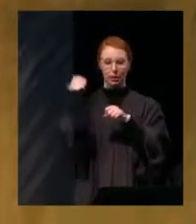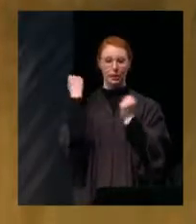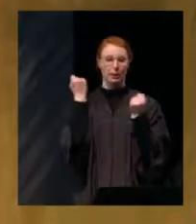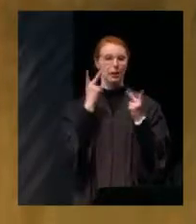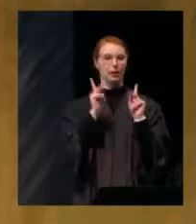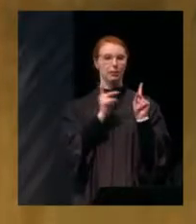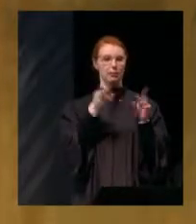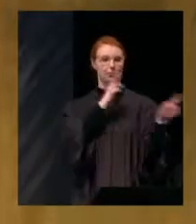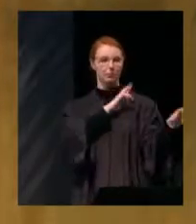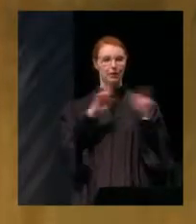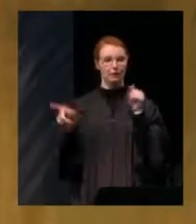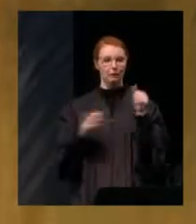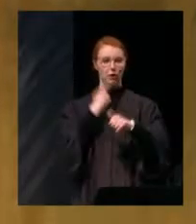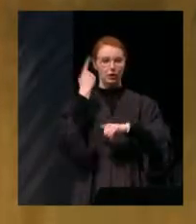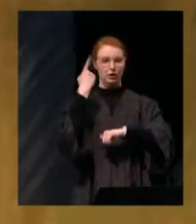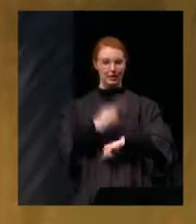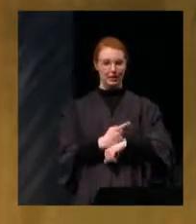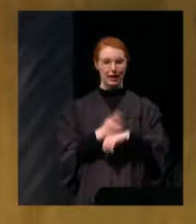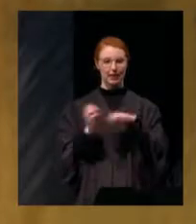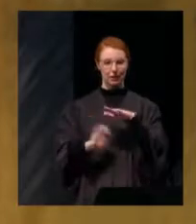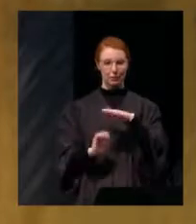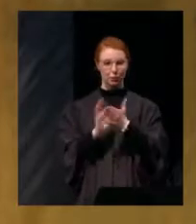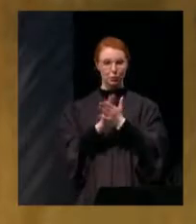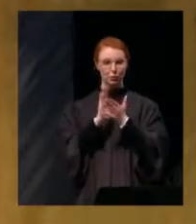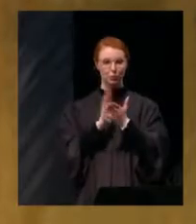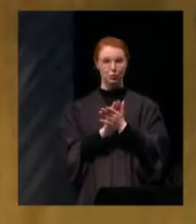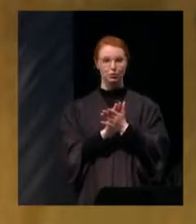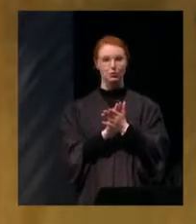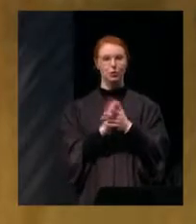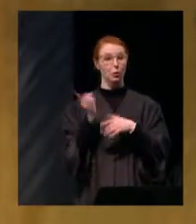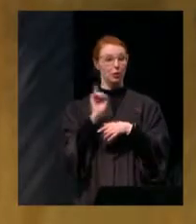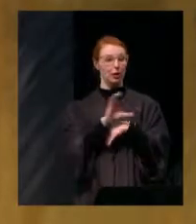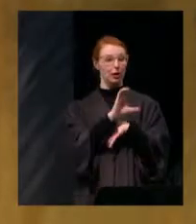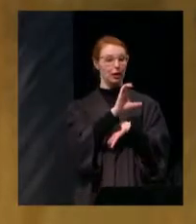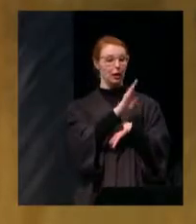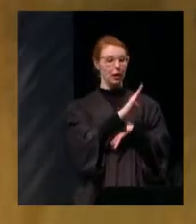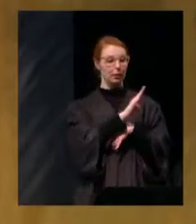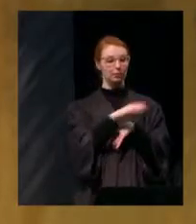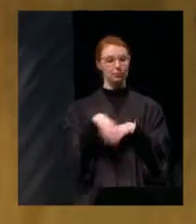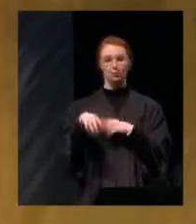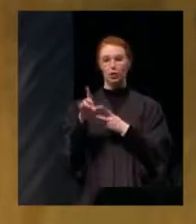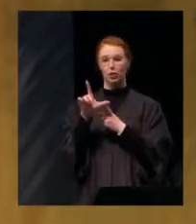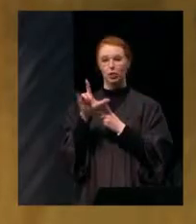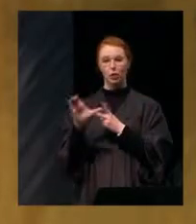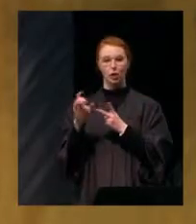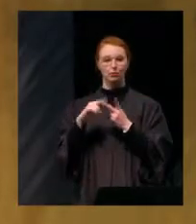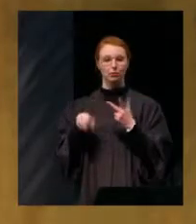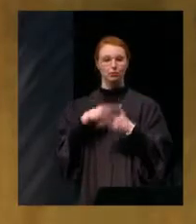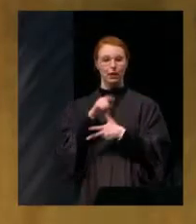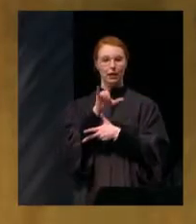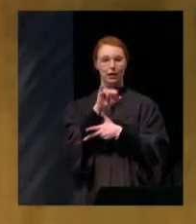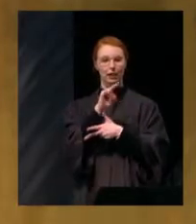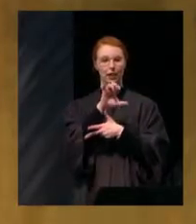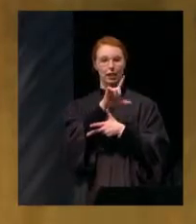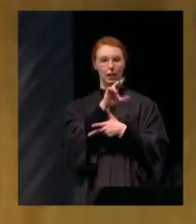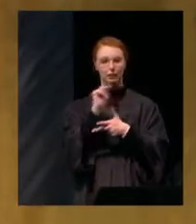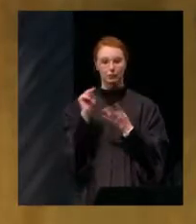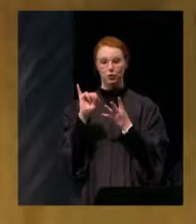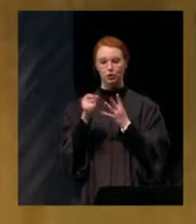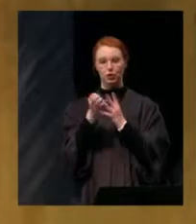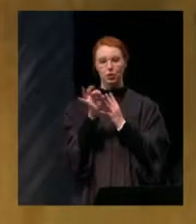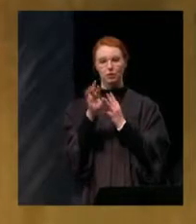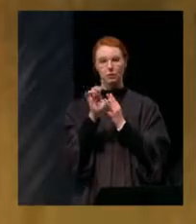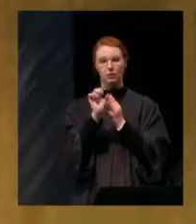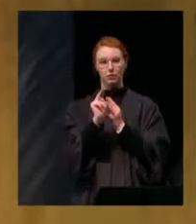were preparing for the first day of elementary school at Clara Barton Hawthorne, Lewis and Clark, Lincoln, or Jefferson. Those were